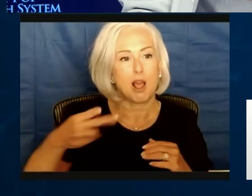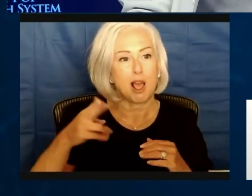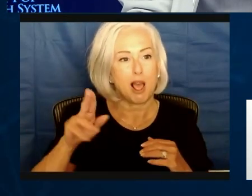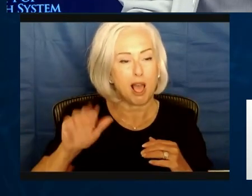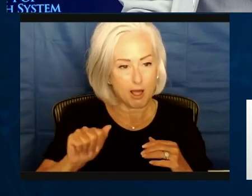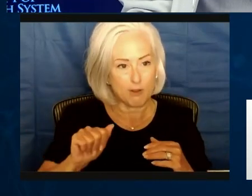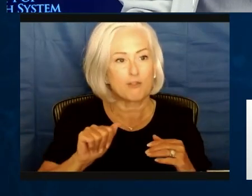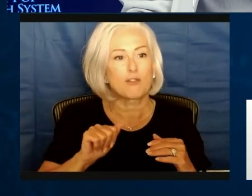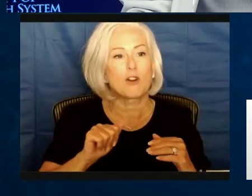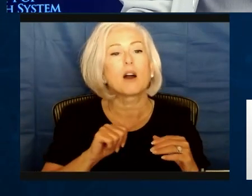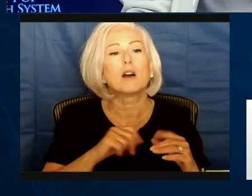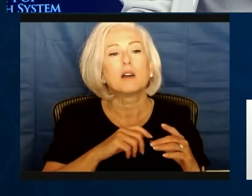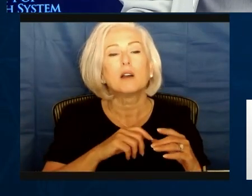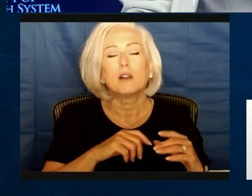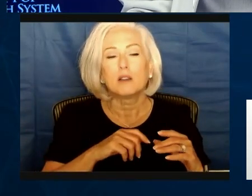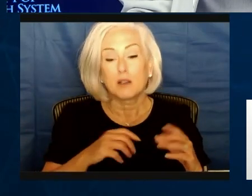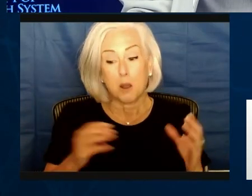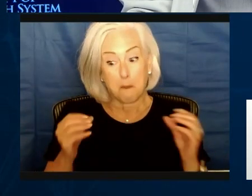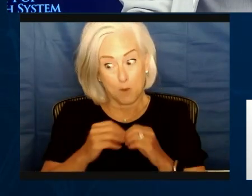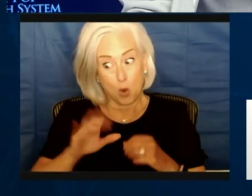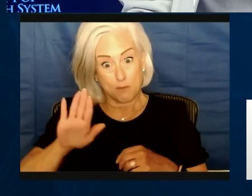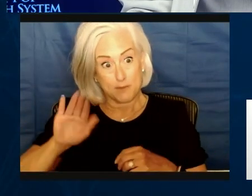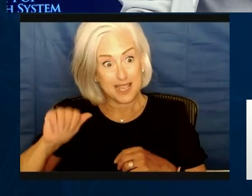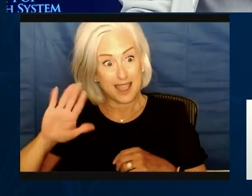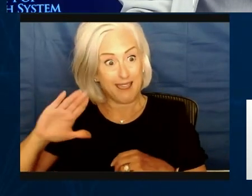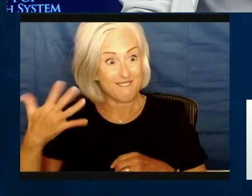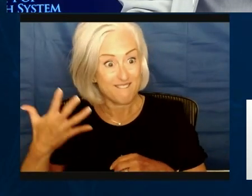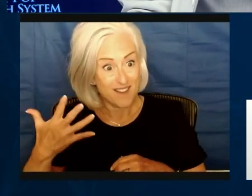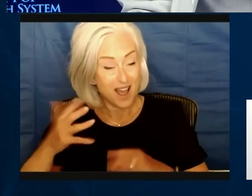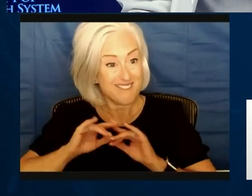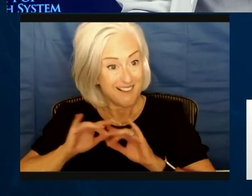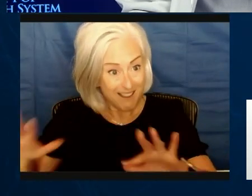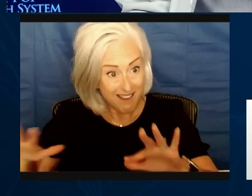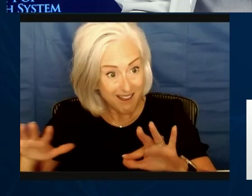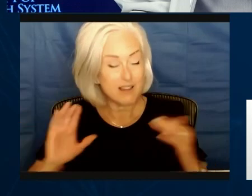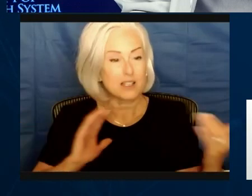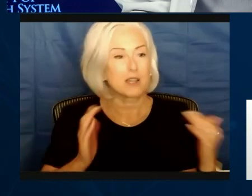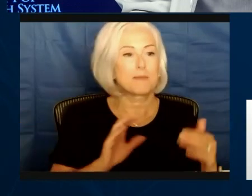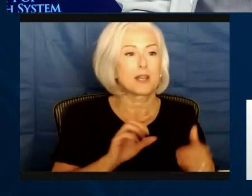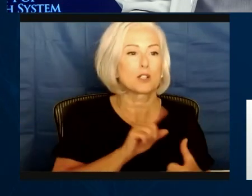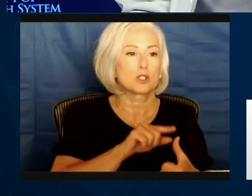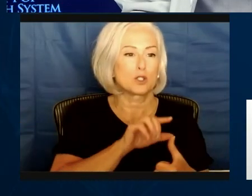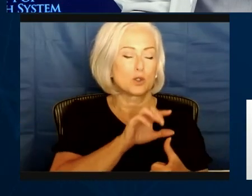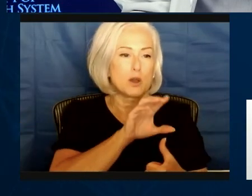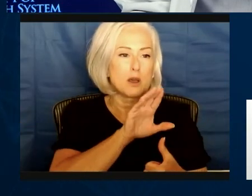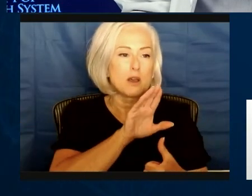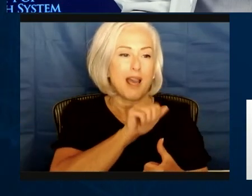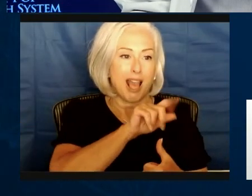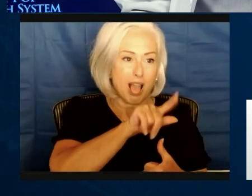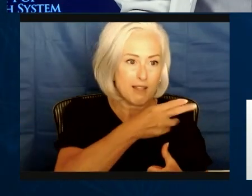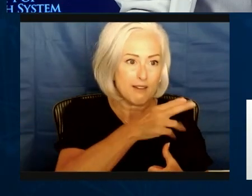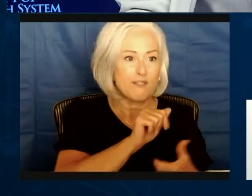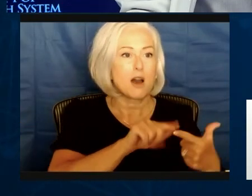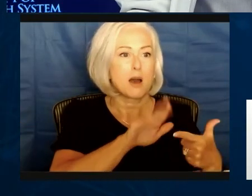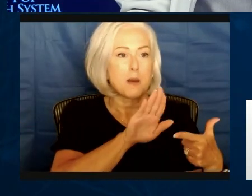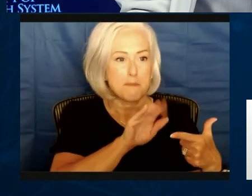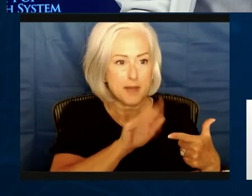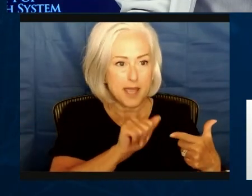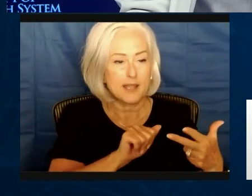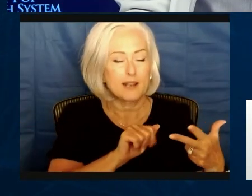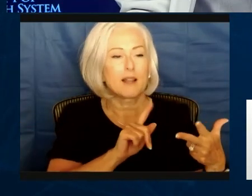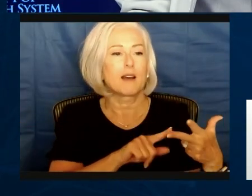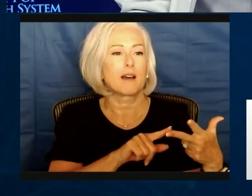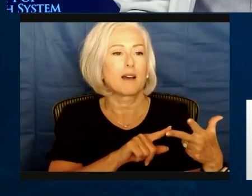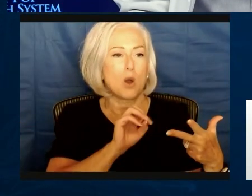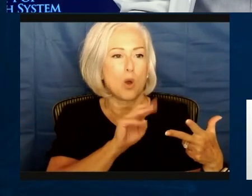with B5 than there ever were at one time with the alpha strain, the delta strain, the beta strain, or all those others. And